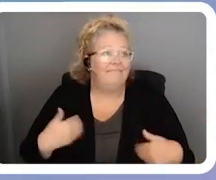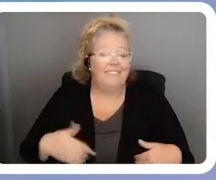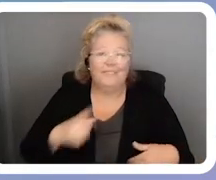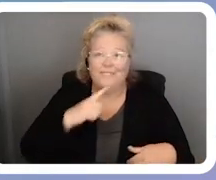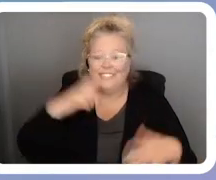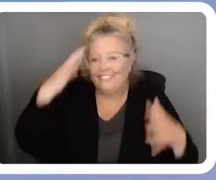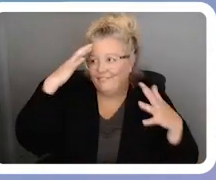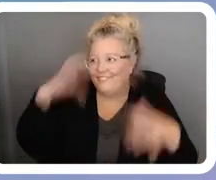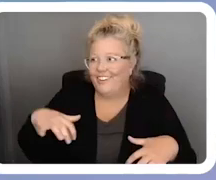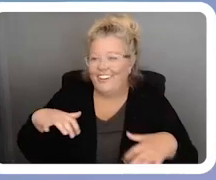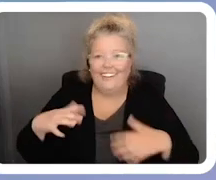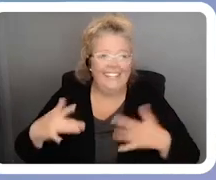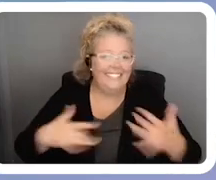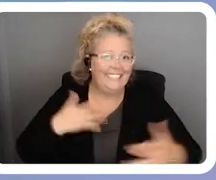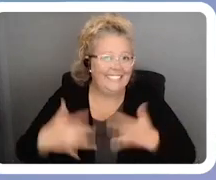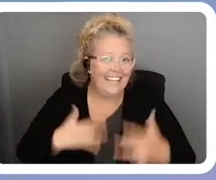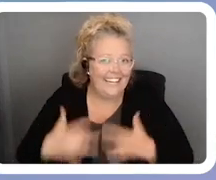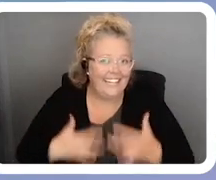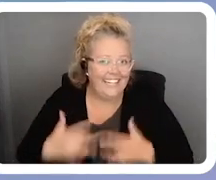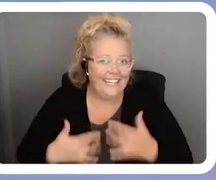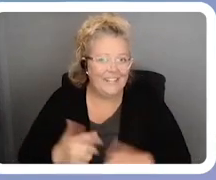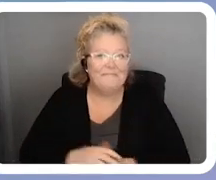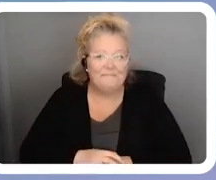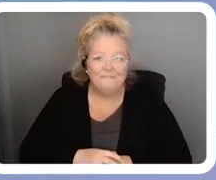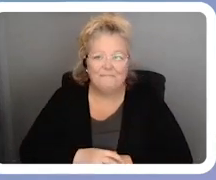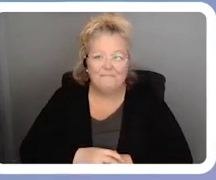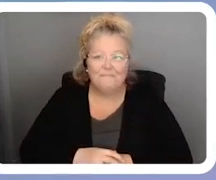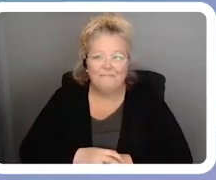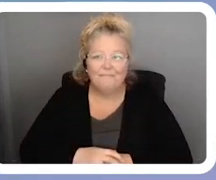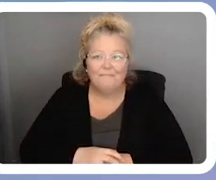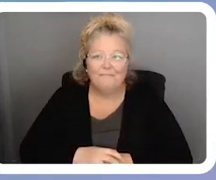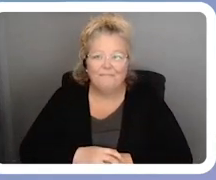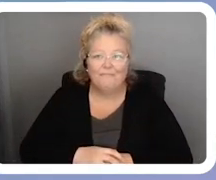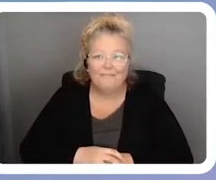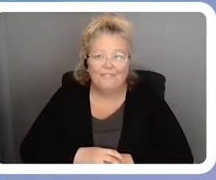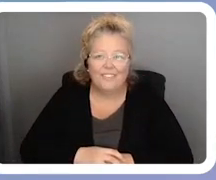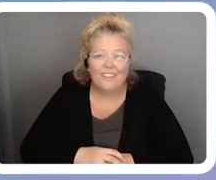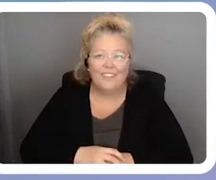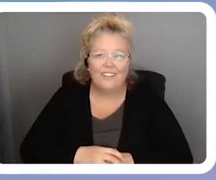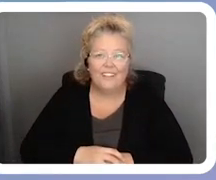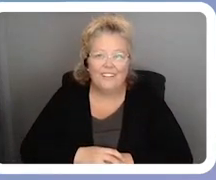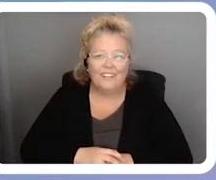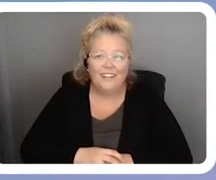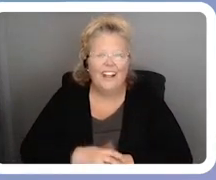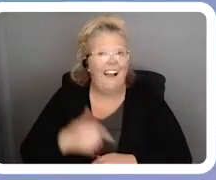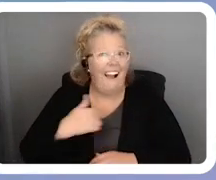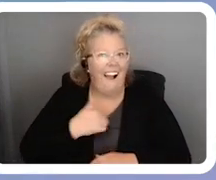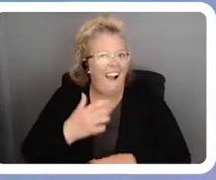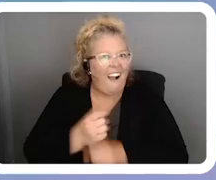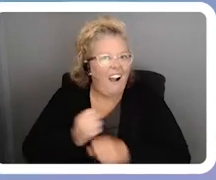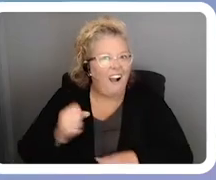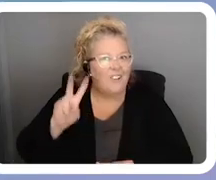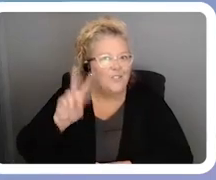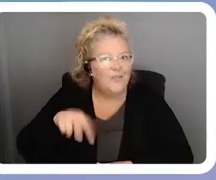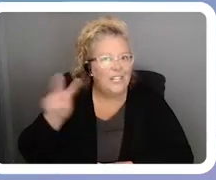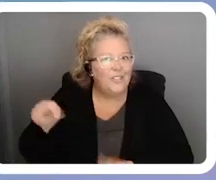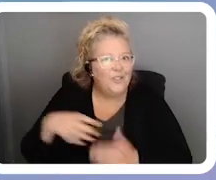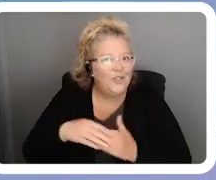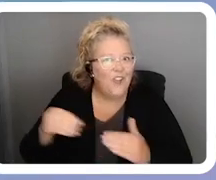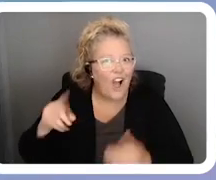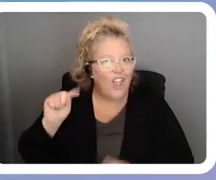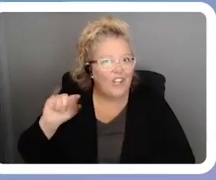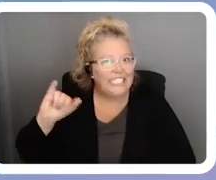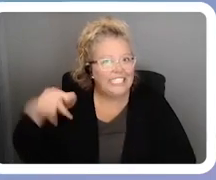I am so this is so very exciting. I got right away a $22 tip